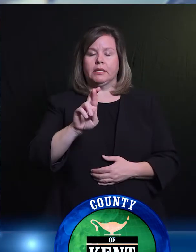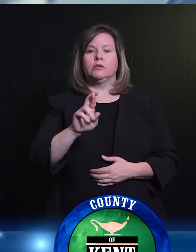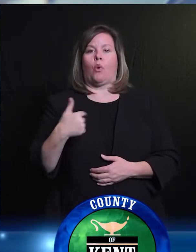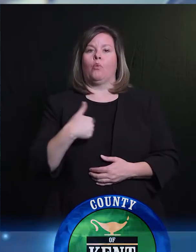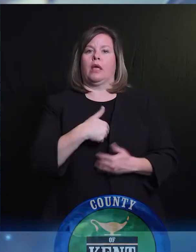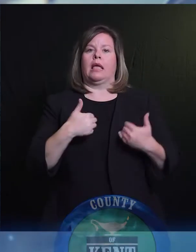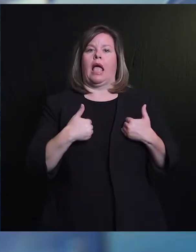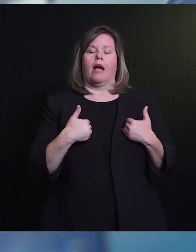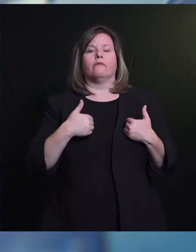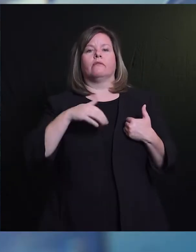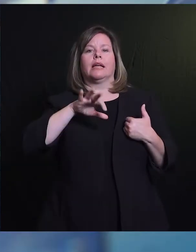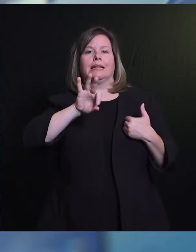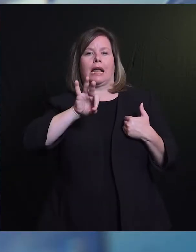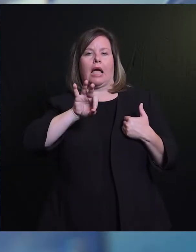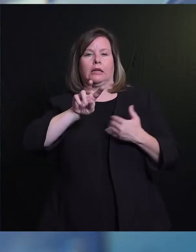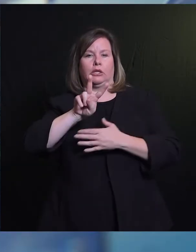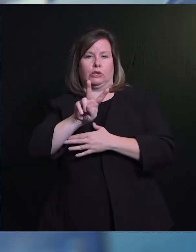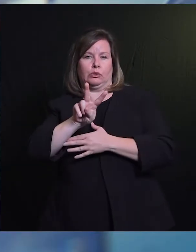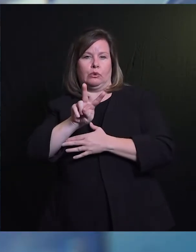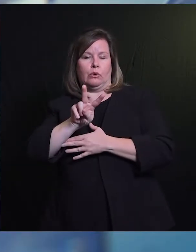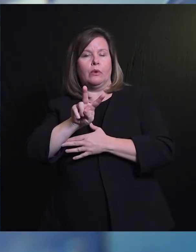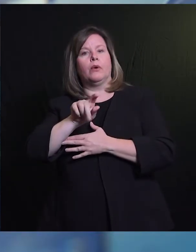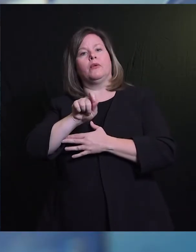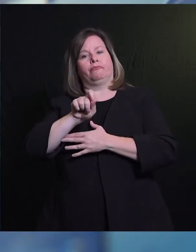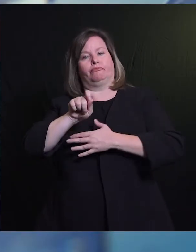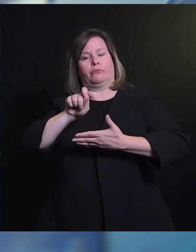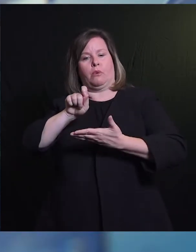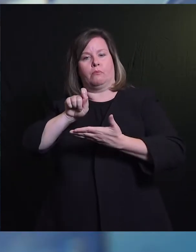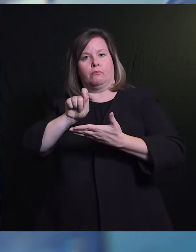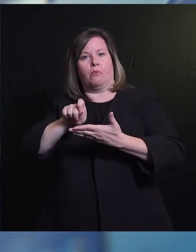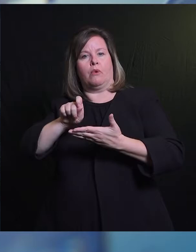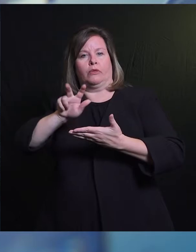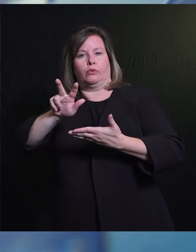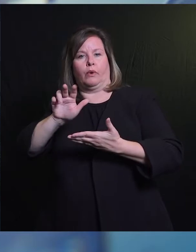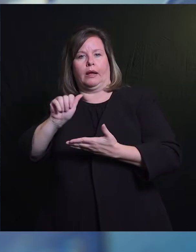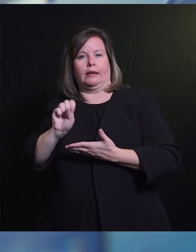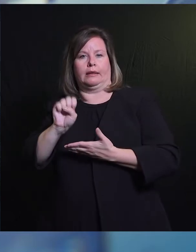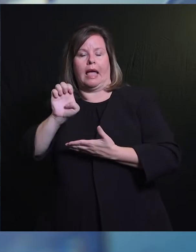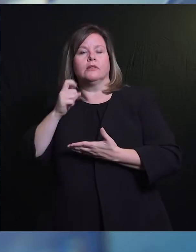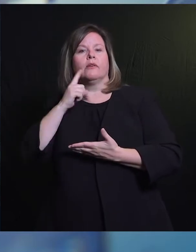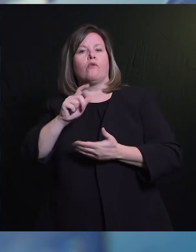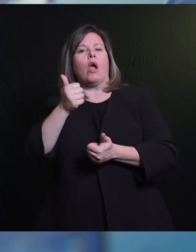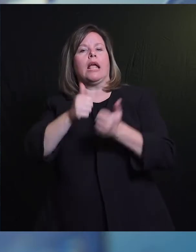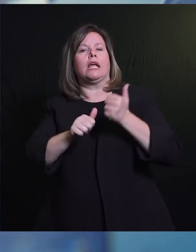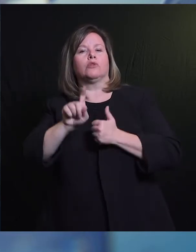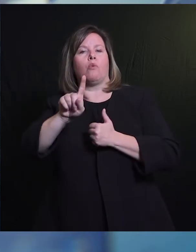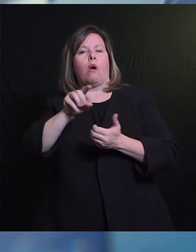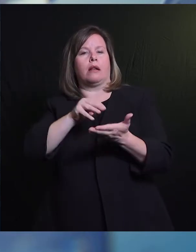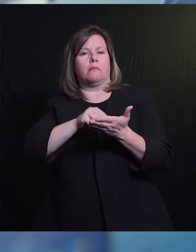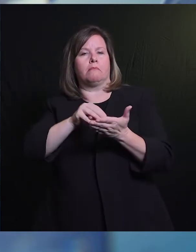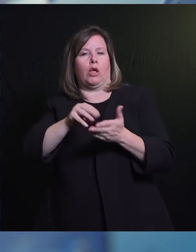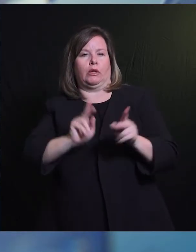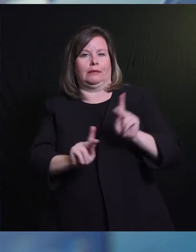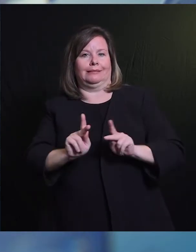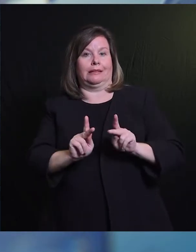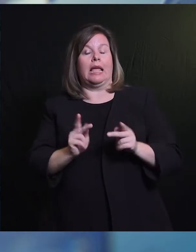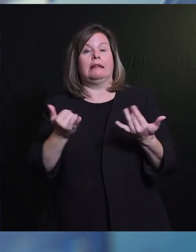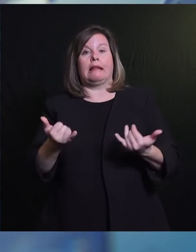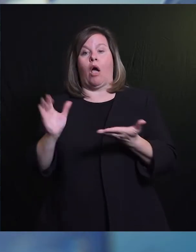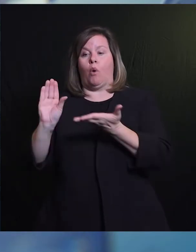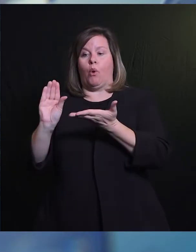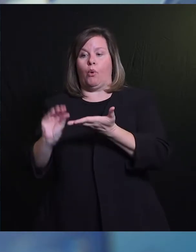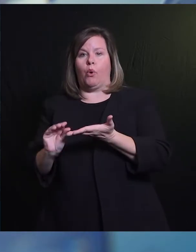million of population per day being diagnosed in this region. We're now at about